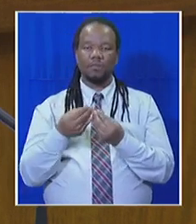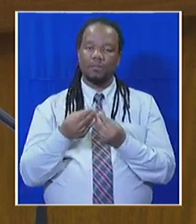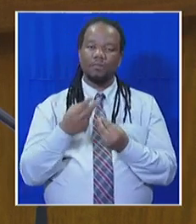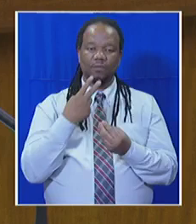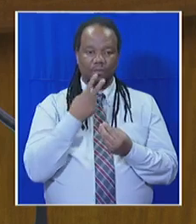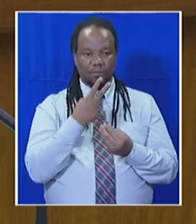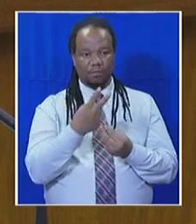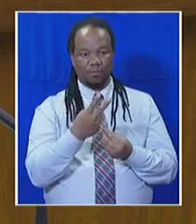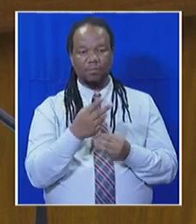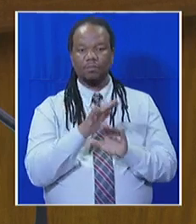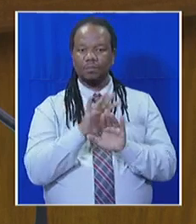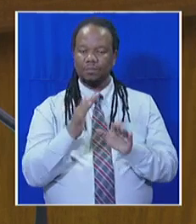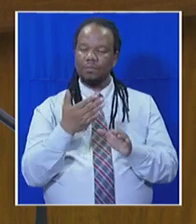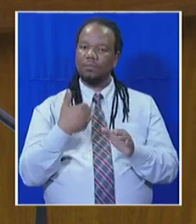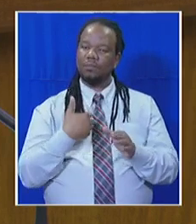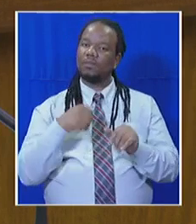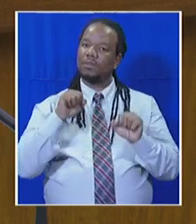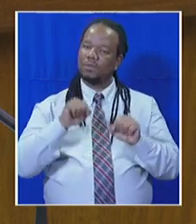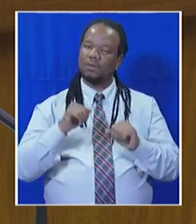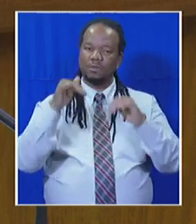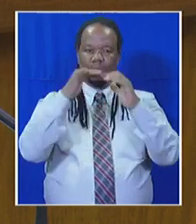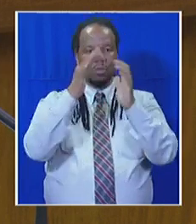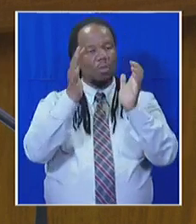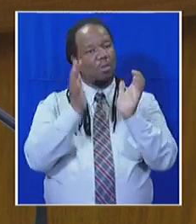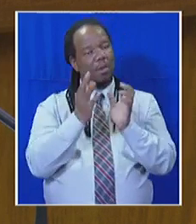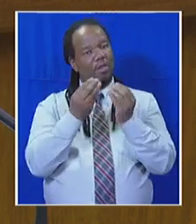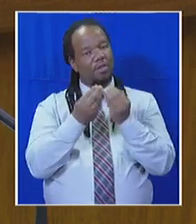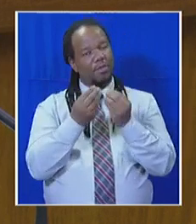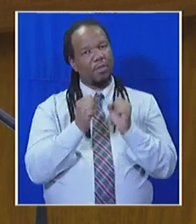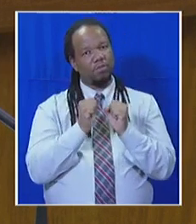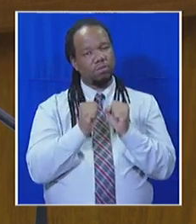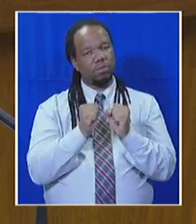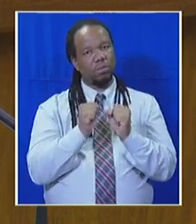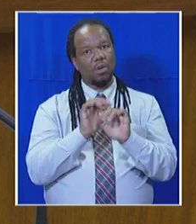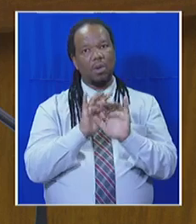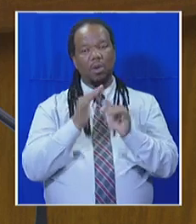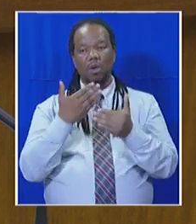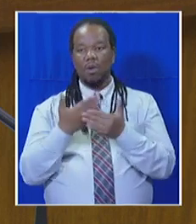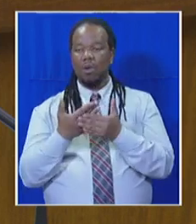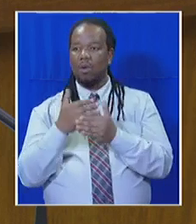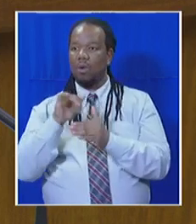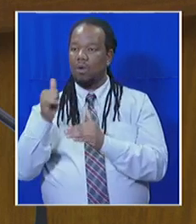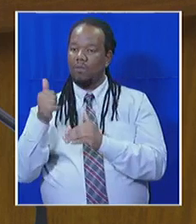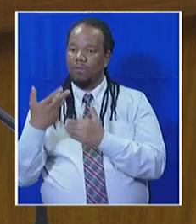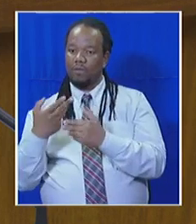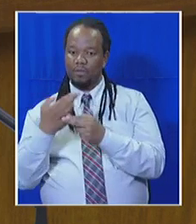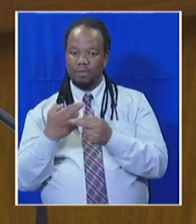under difficult global circumstances of sustaining the principle of an equitable sharing of